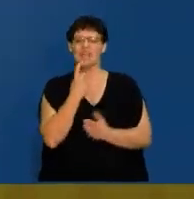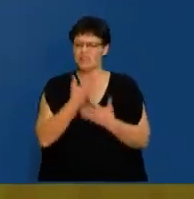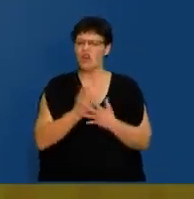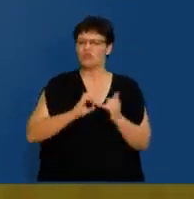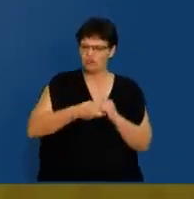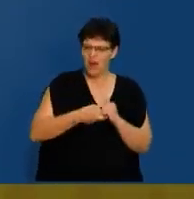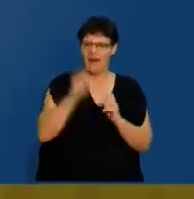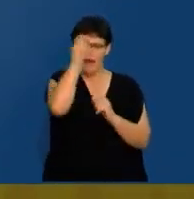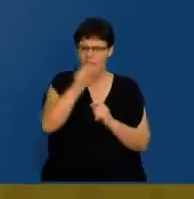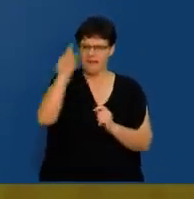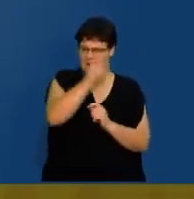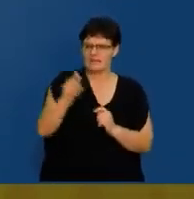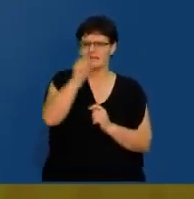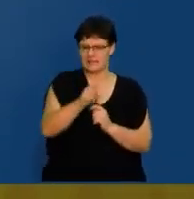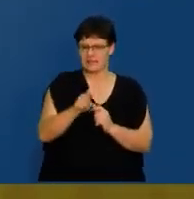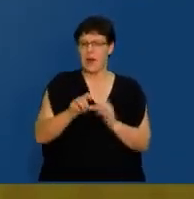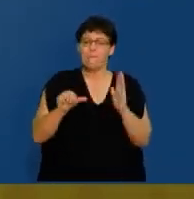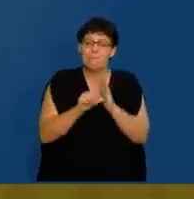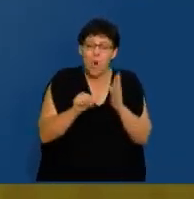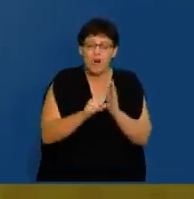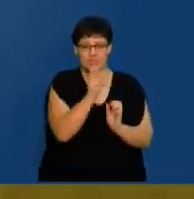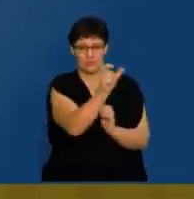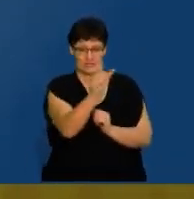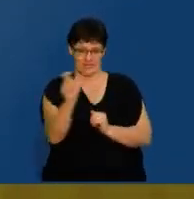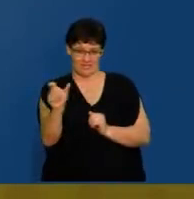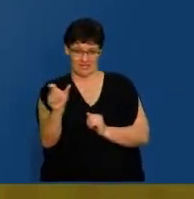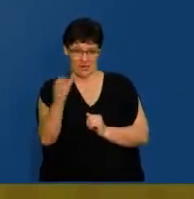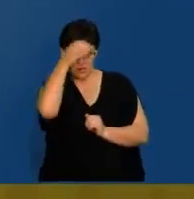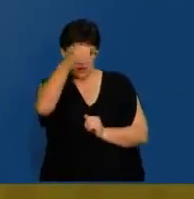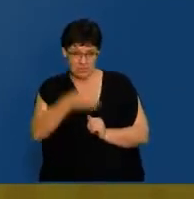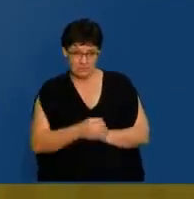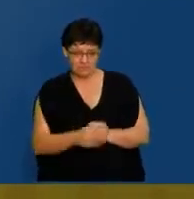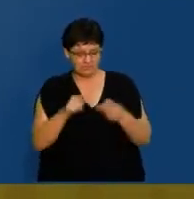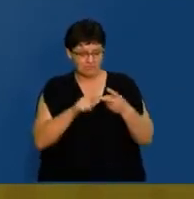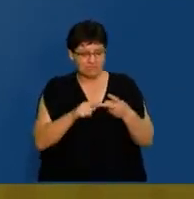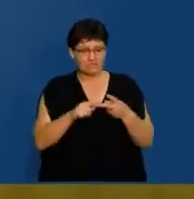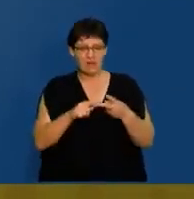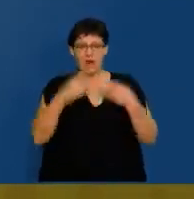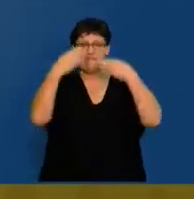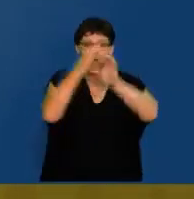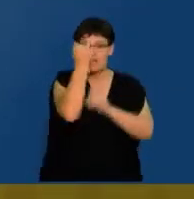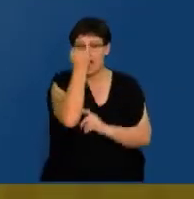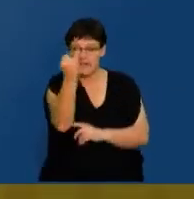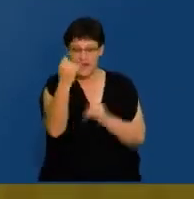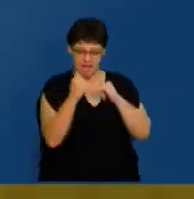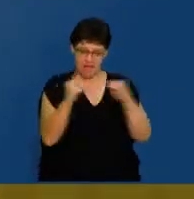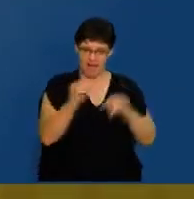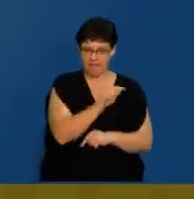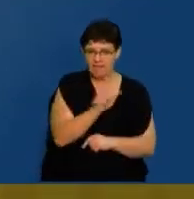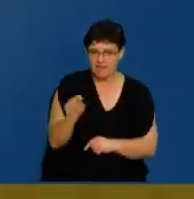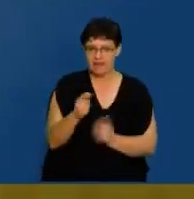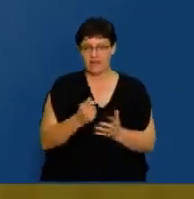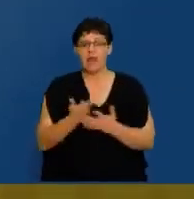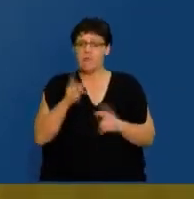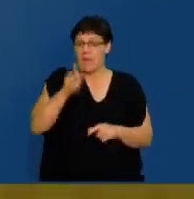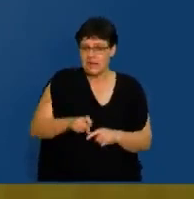of highlighting key concepts, underlining focus ideas. And if you have to, then